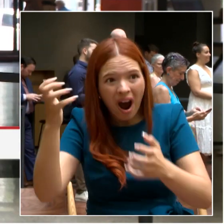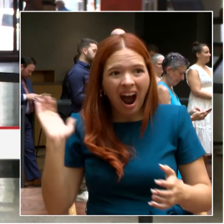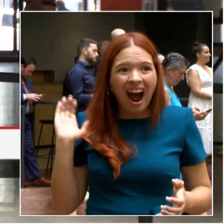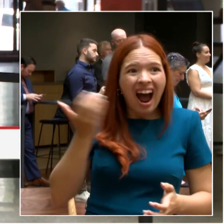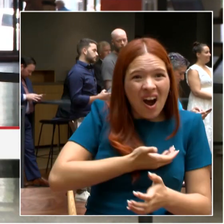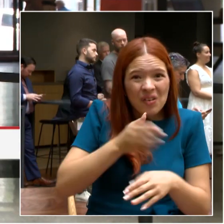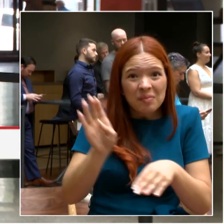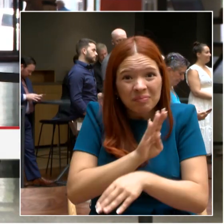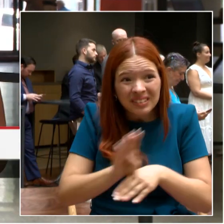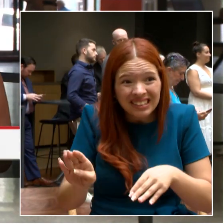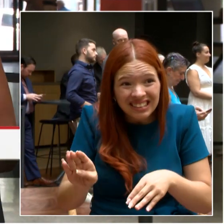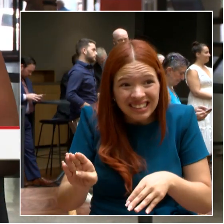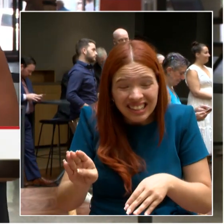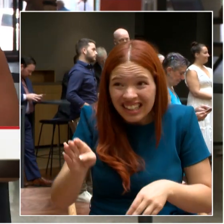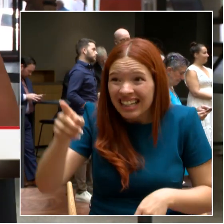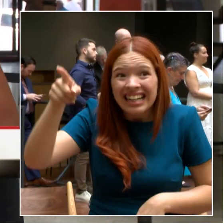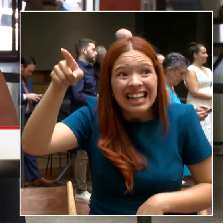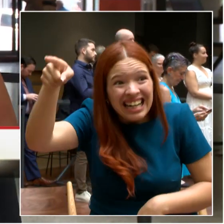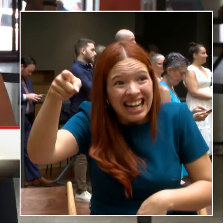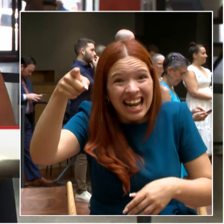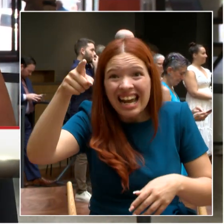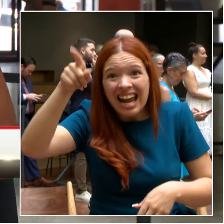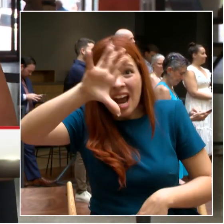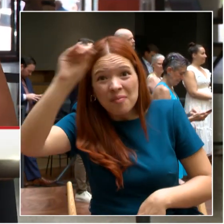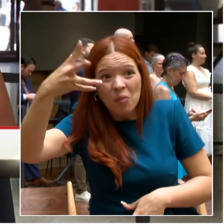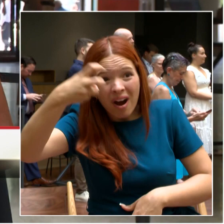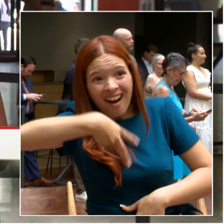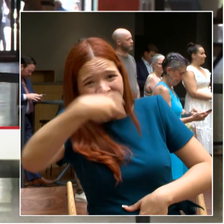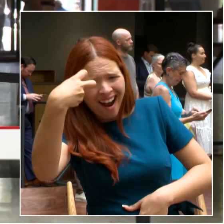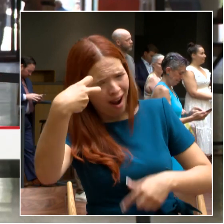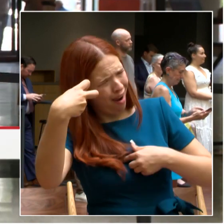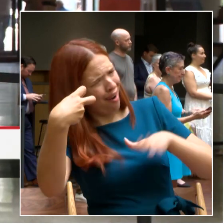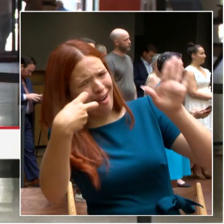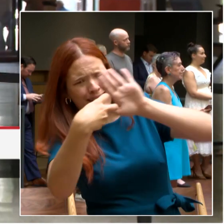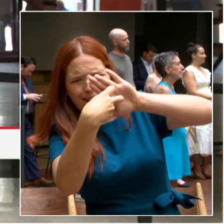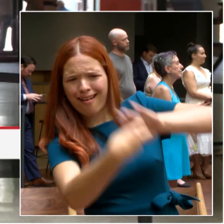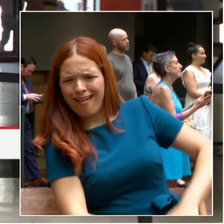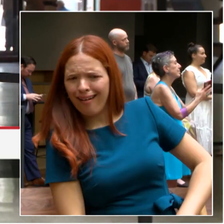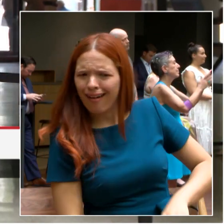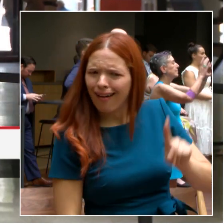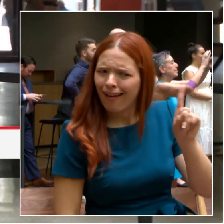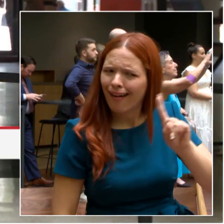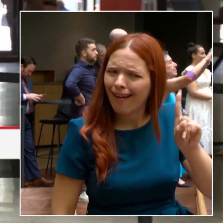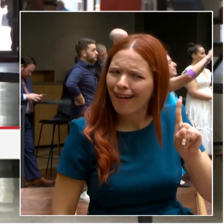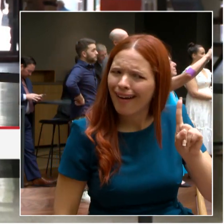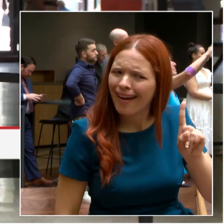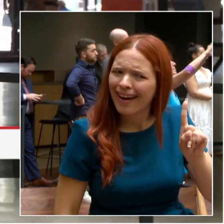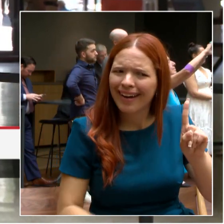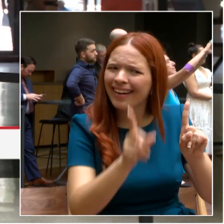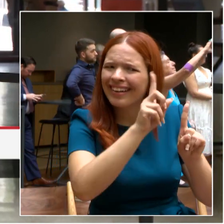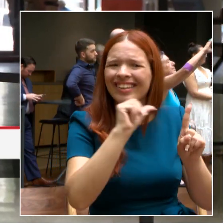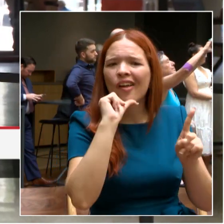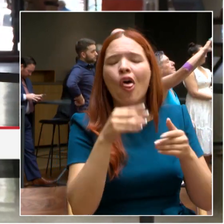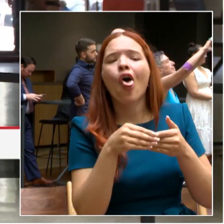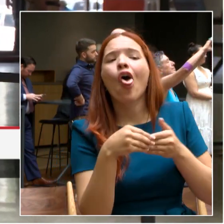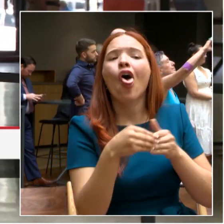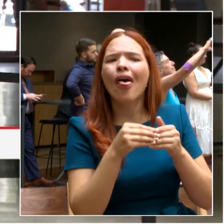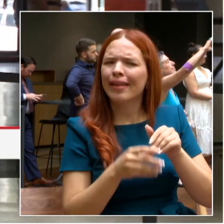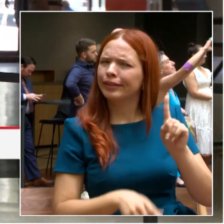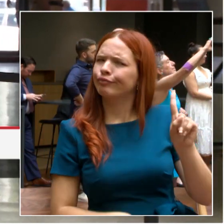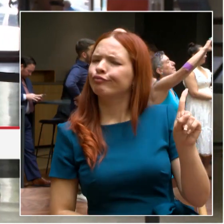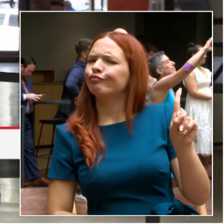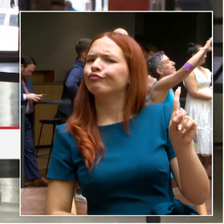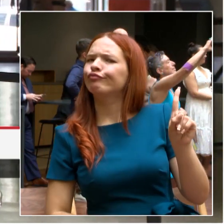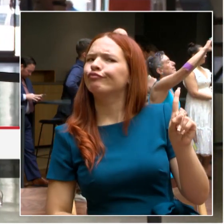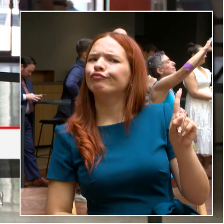And we have to have a toolbox, a big toolbox. And it has to be flexible, so that when we're talking to employers